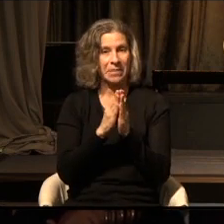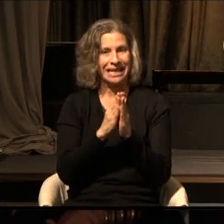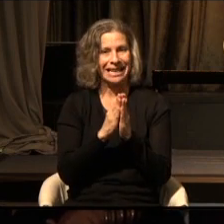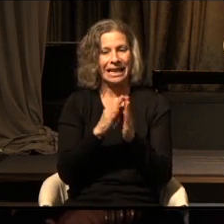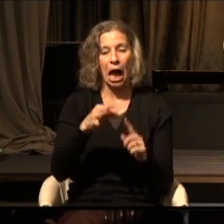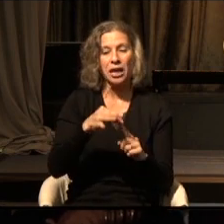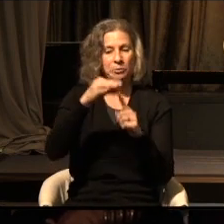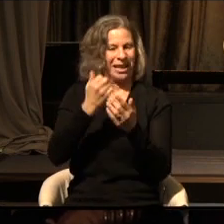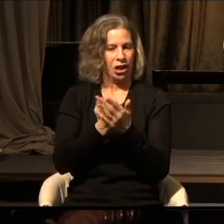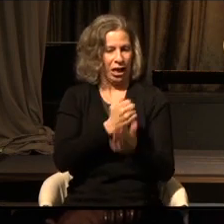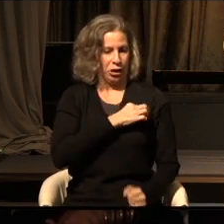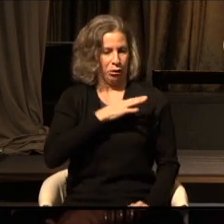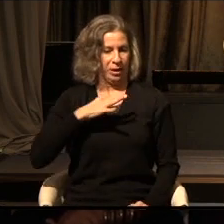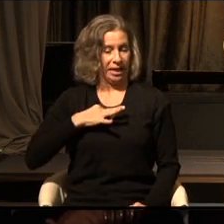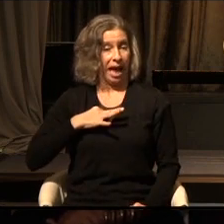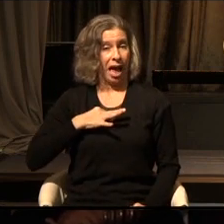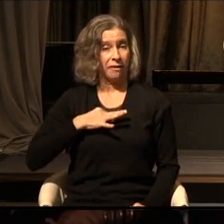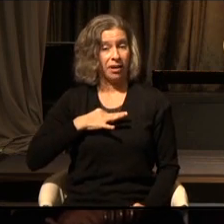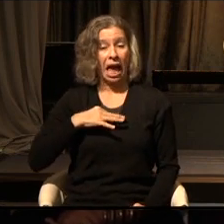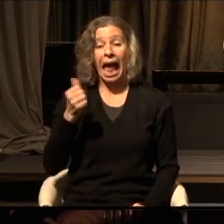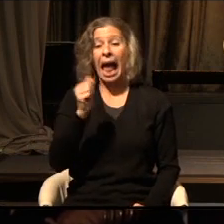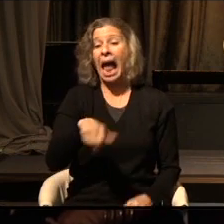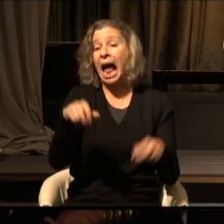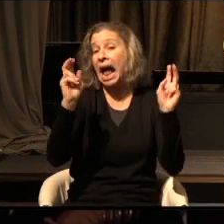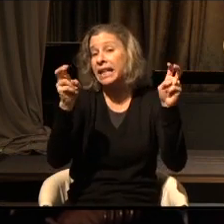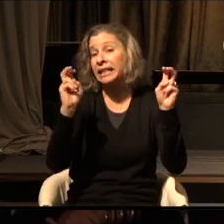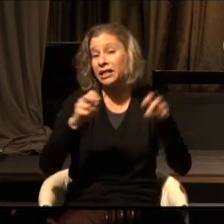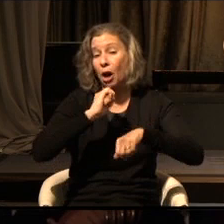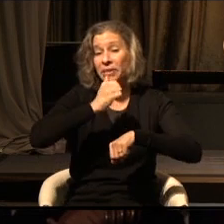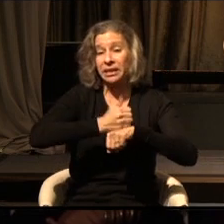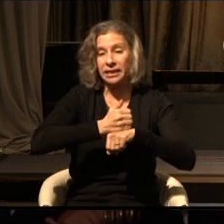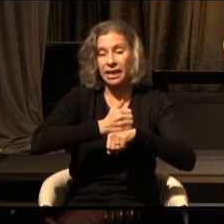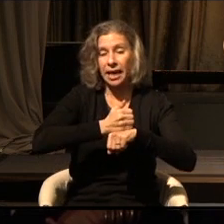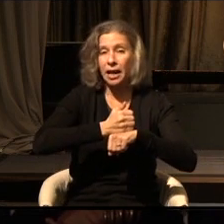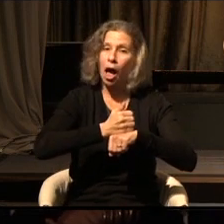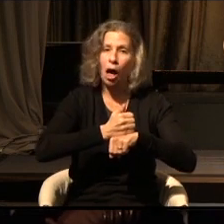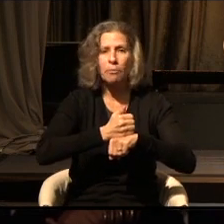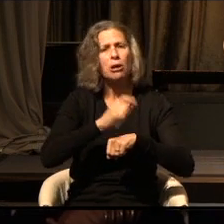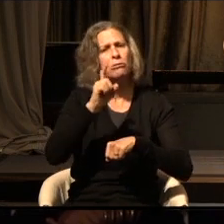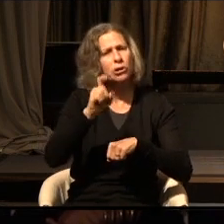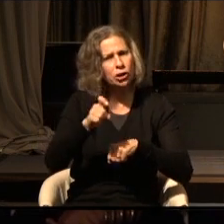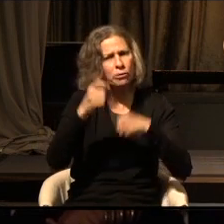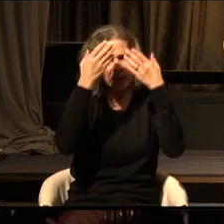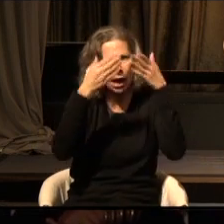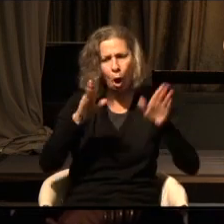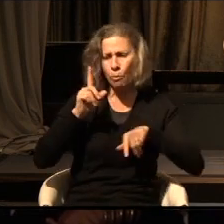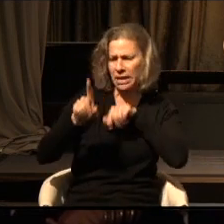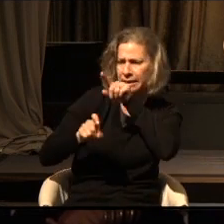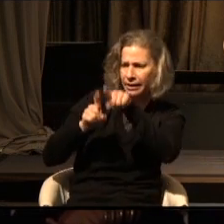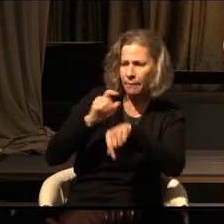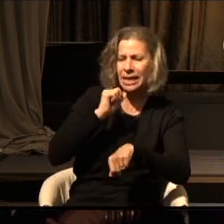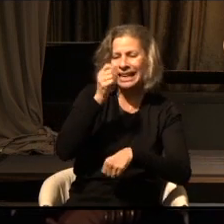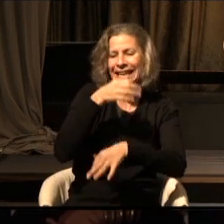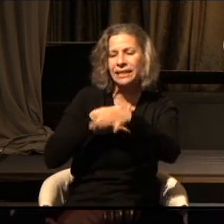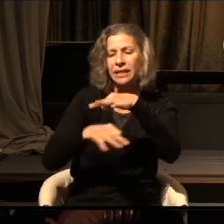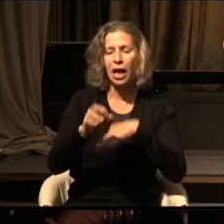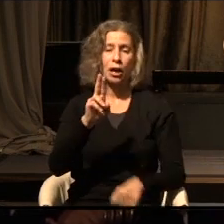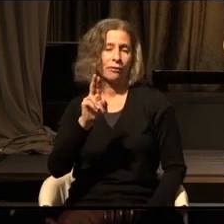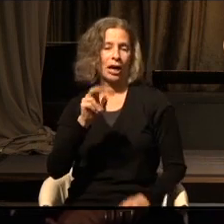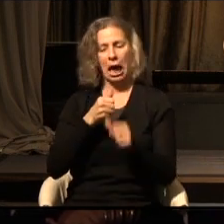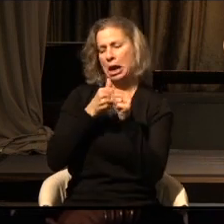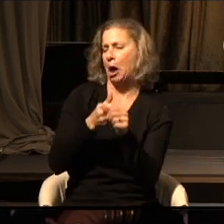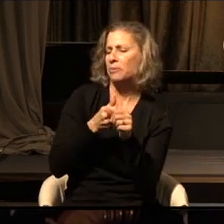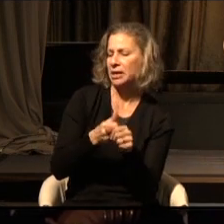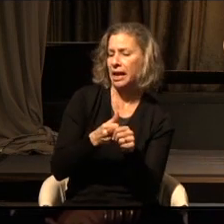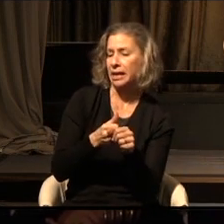staff. We require that any topic brought to the meetings be presented as an inquiry for discussion, rather than simply a status update. And anyone